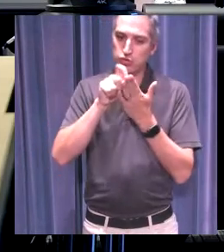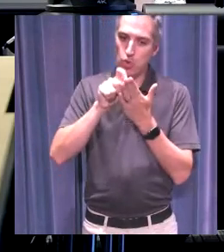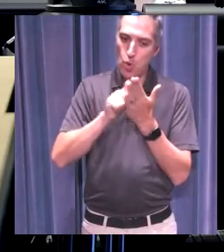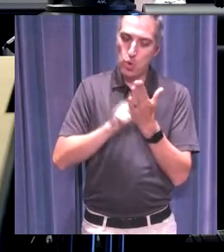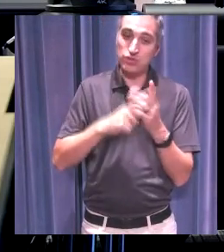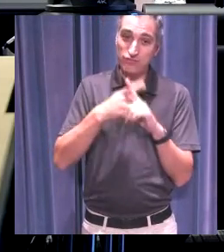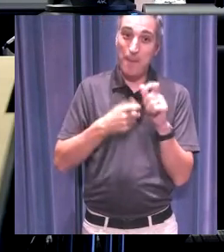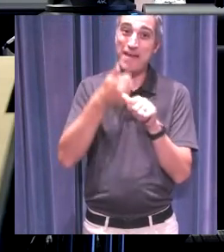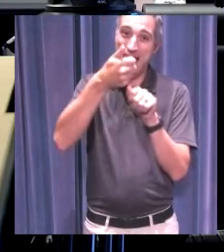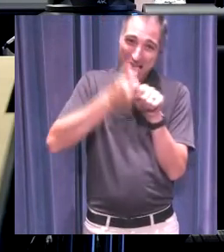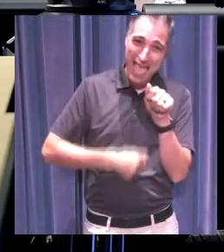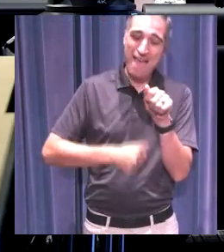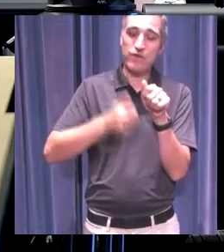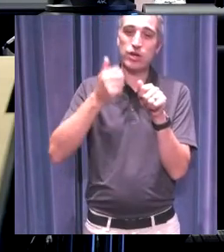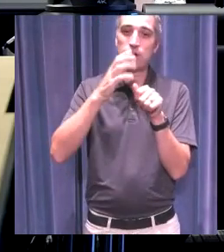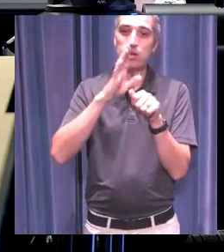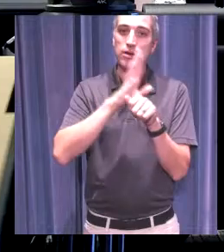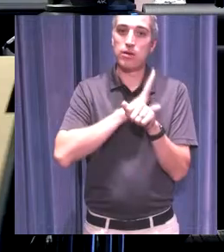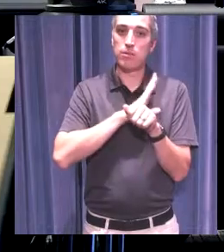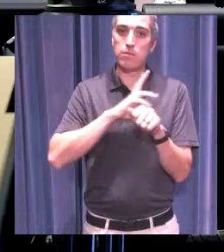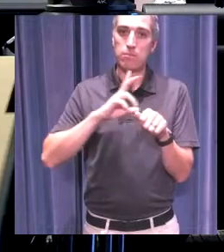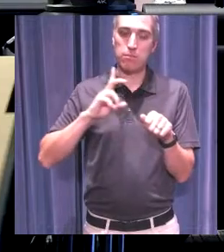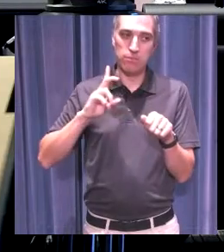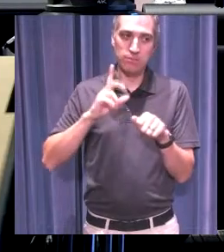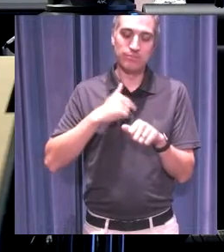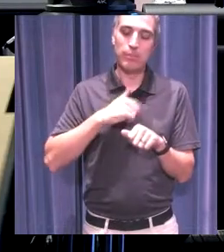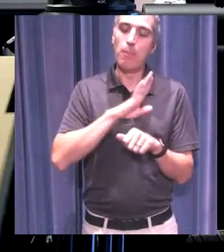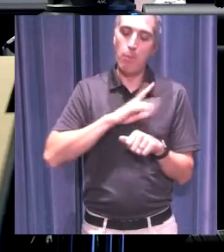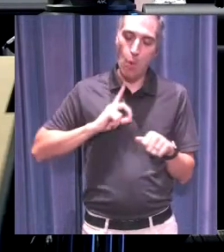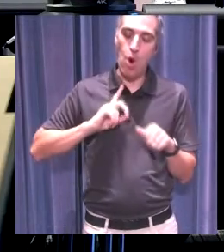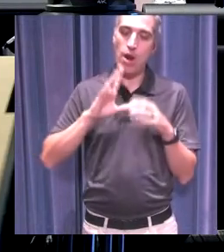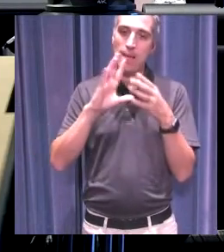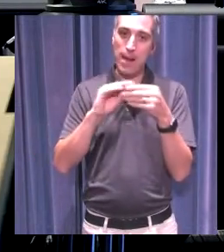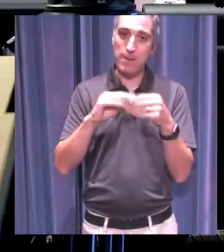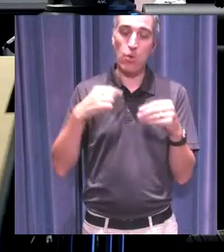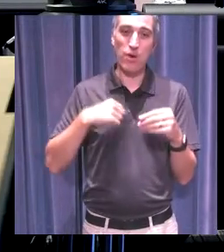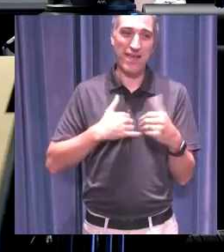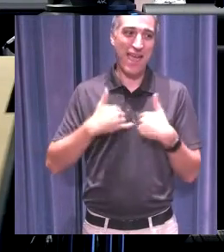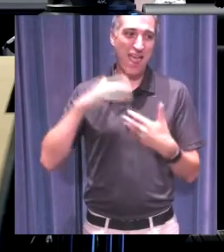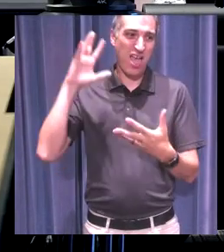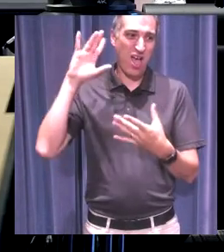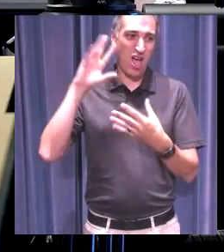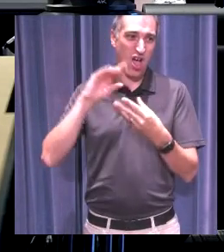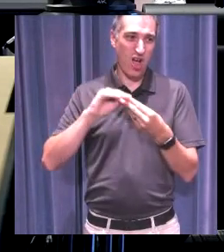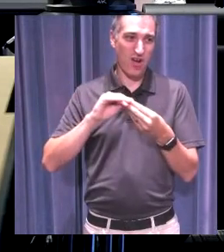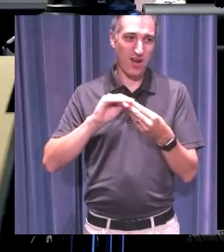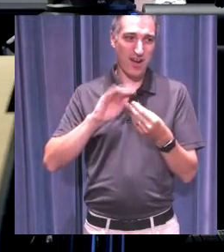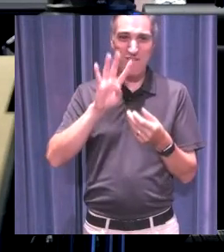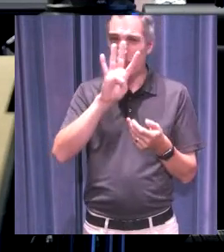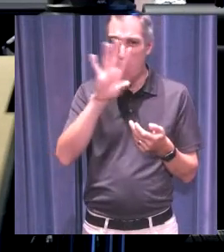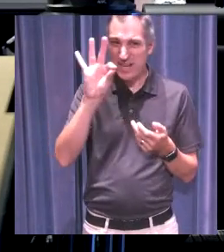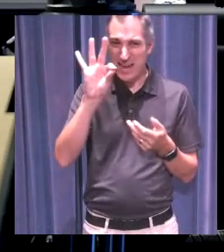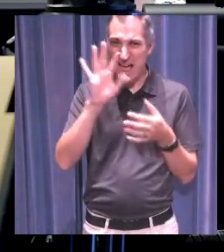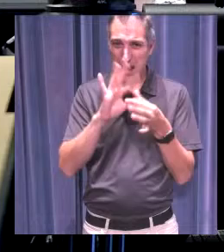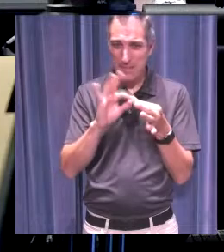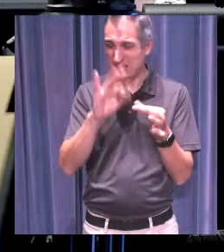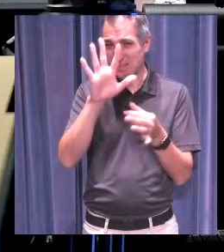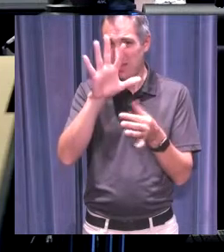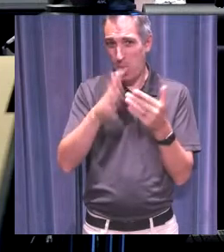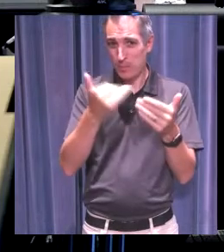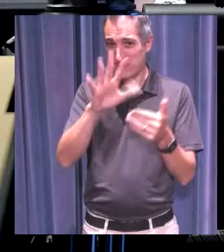from every single board member. I think we had our board comment. I think we had, what was it, public comments, 49 of them or 50 of